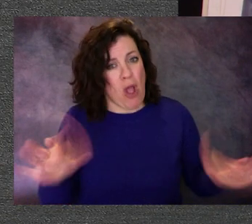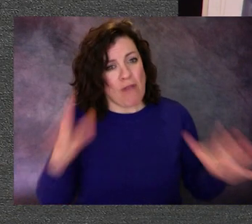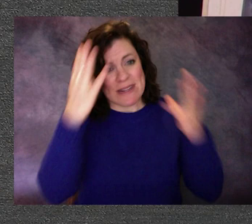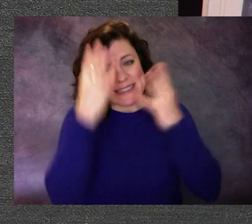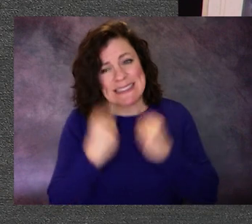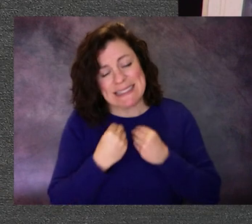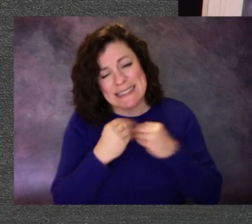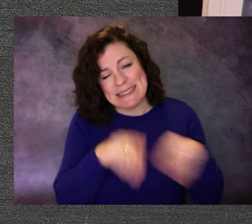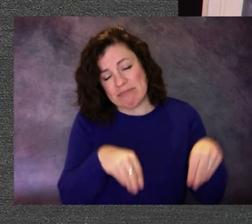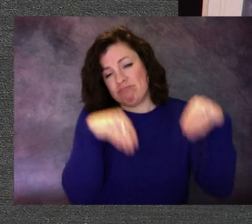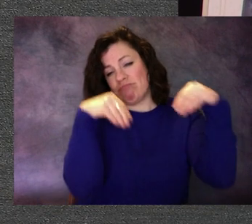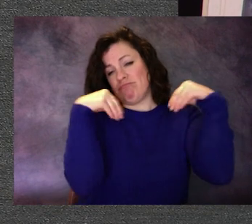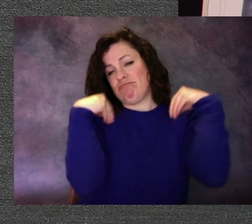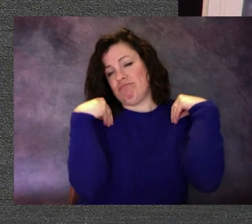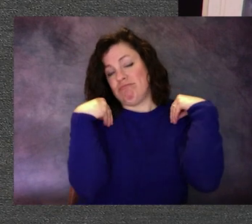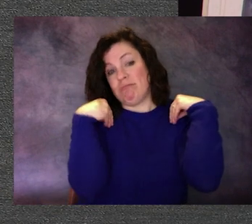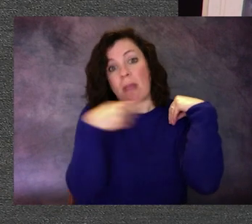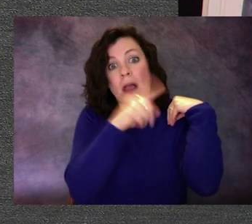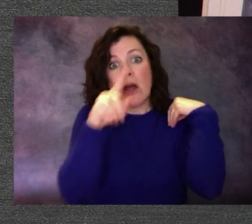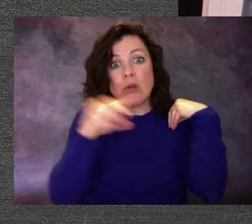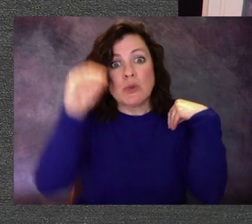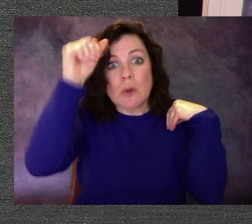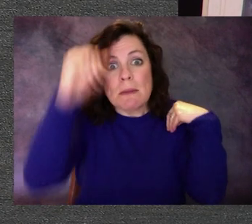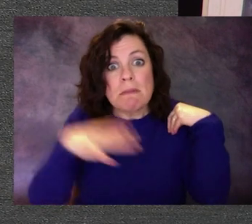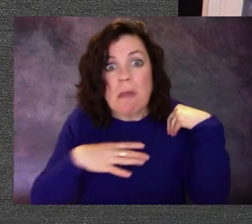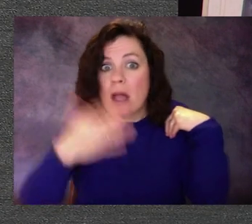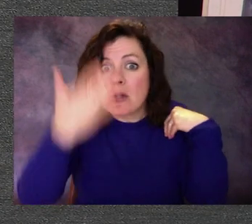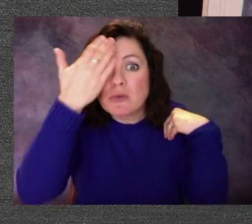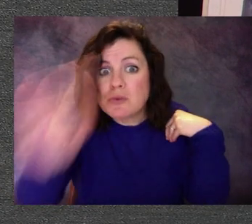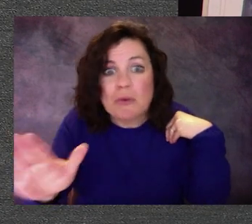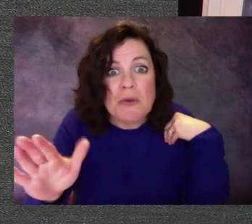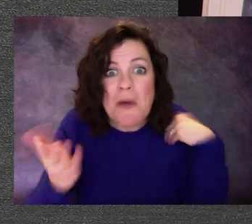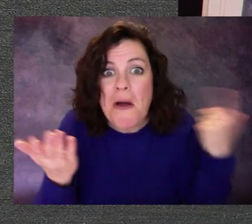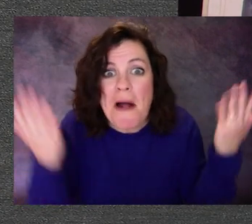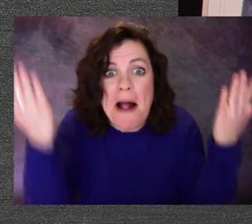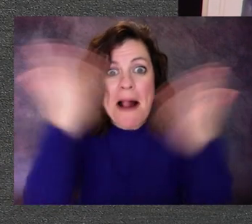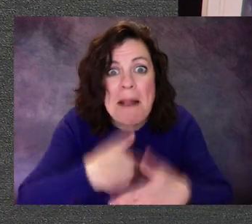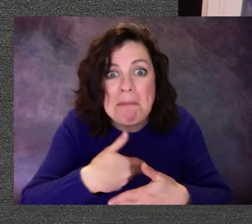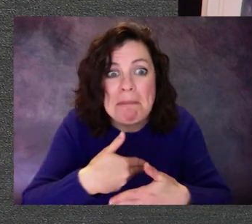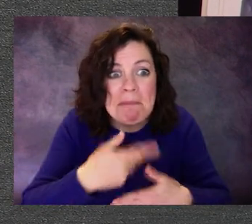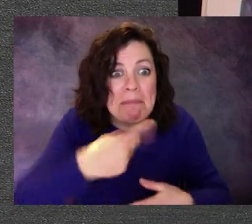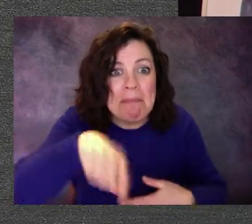Everybody's tired, but that zookeeper still doesn't see what's in his bedroom.